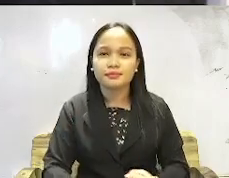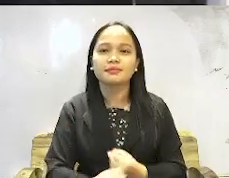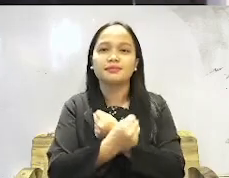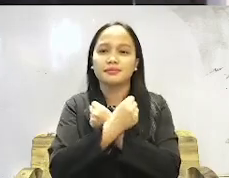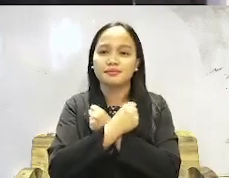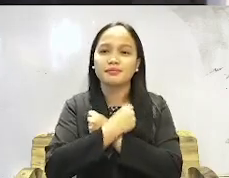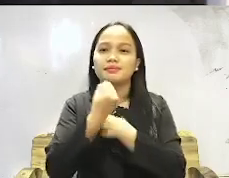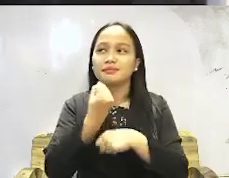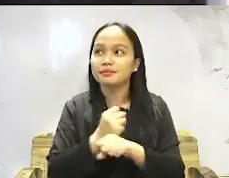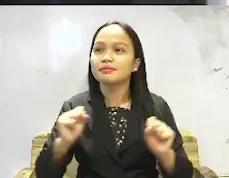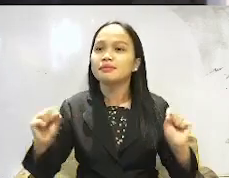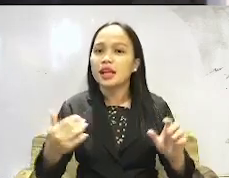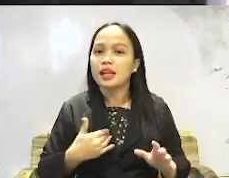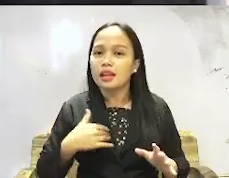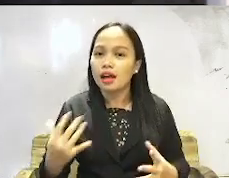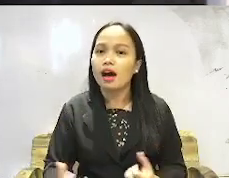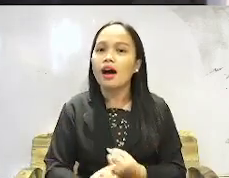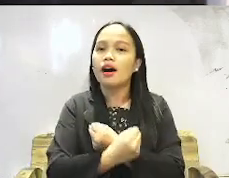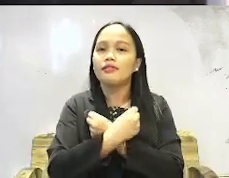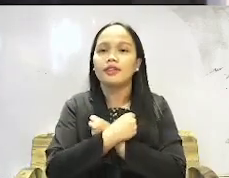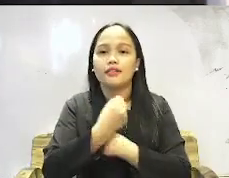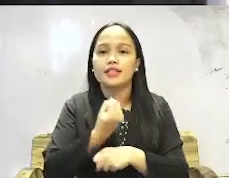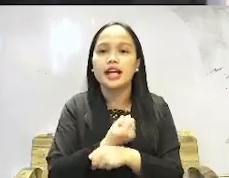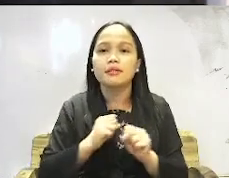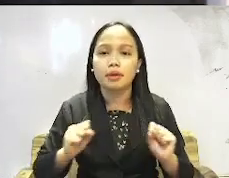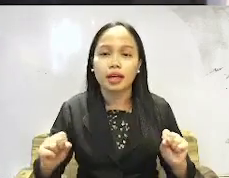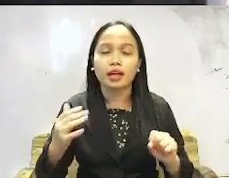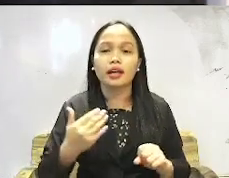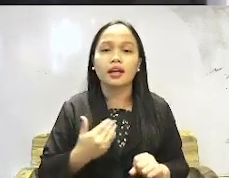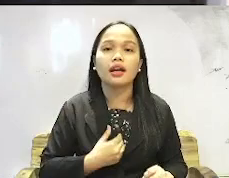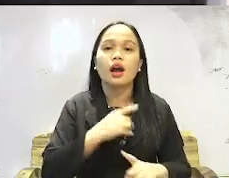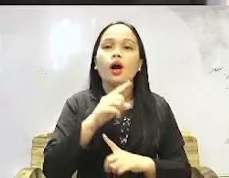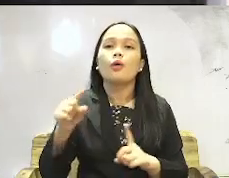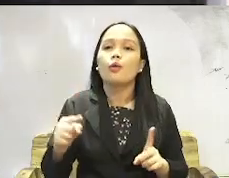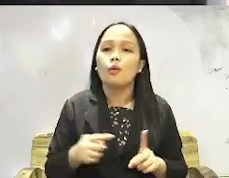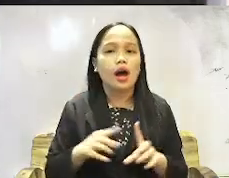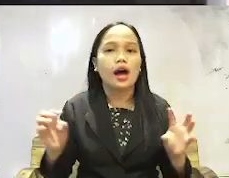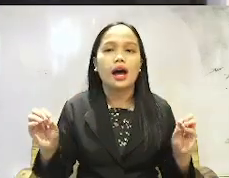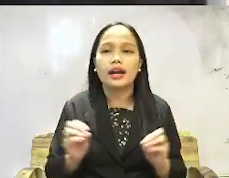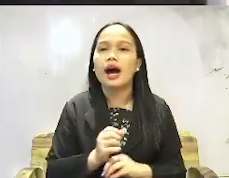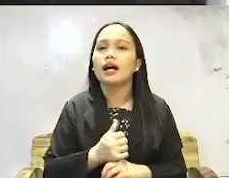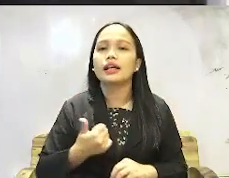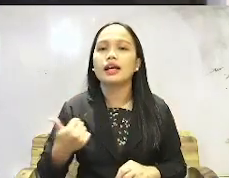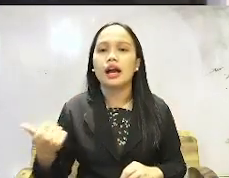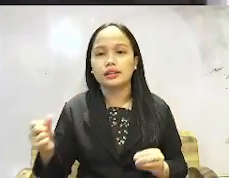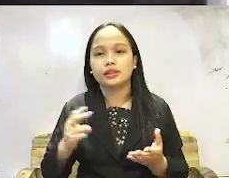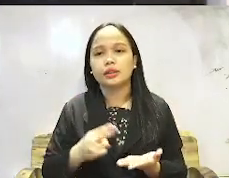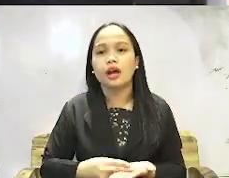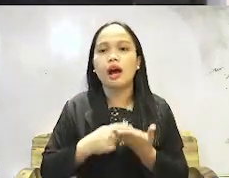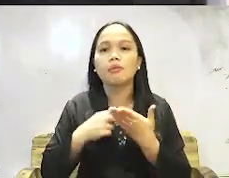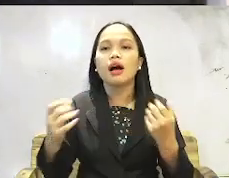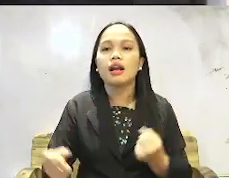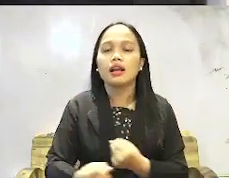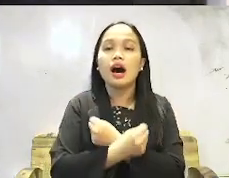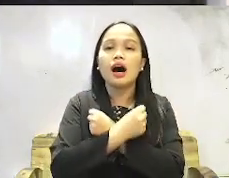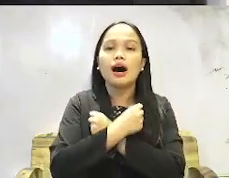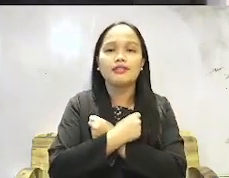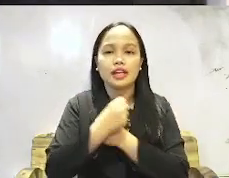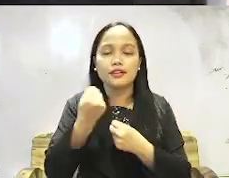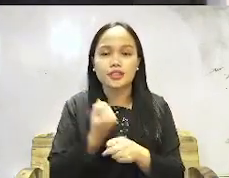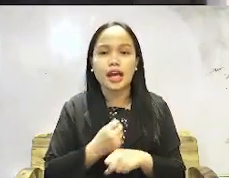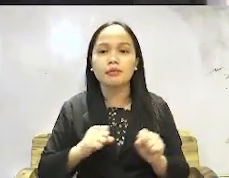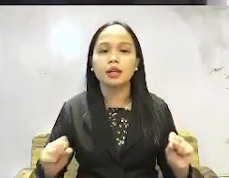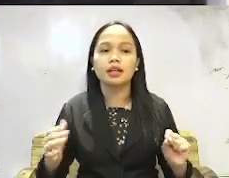Love lifted me, love lifted me. When nothing else could help,